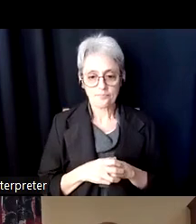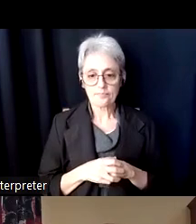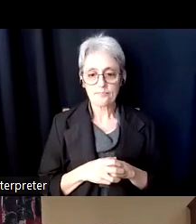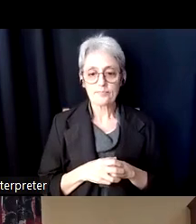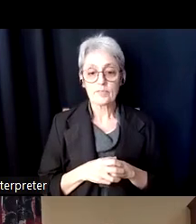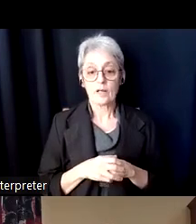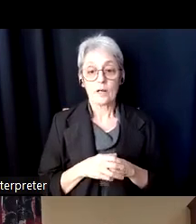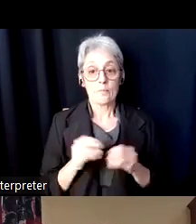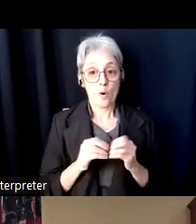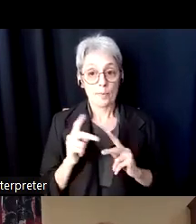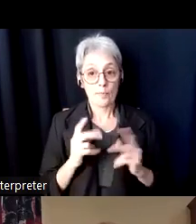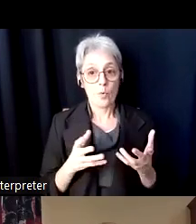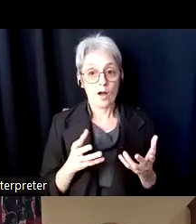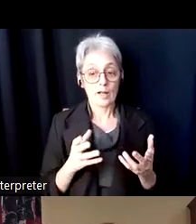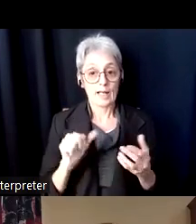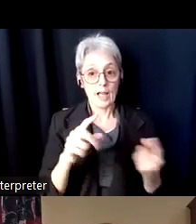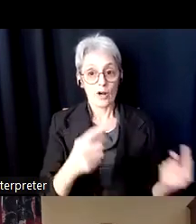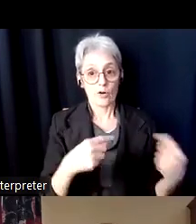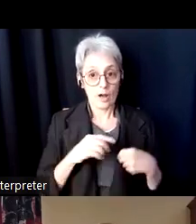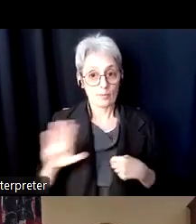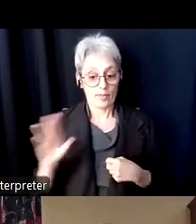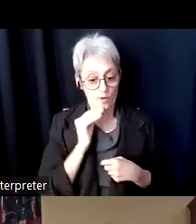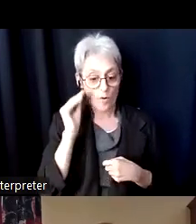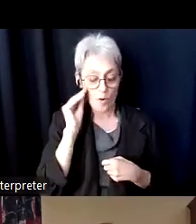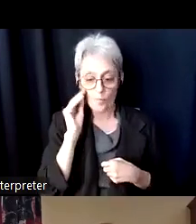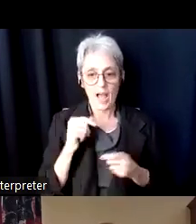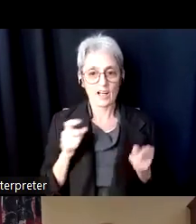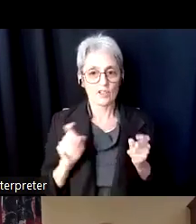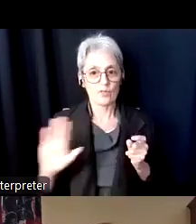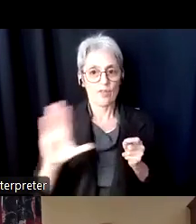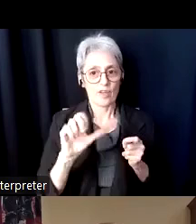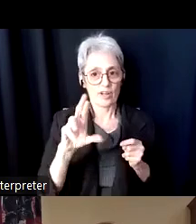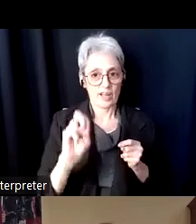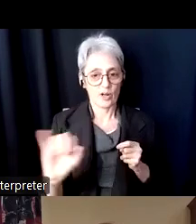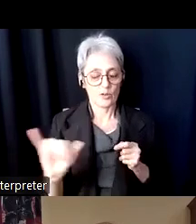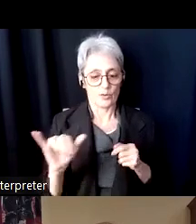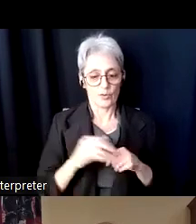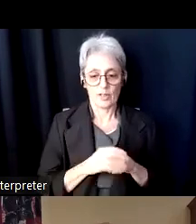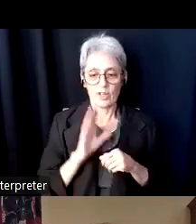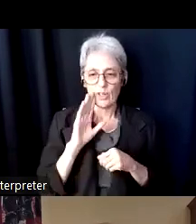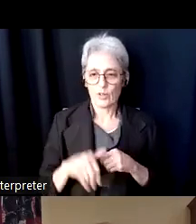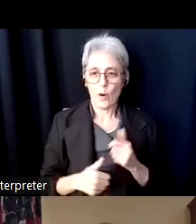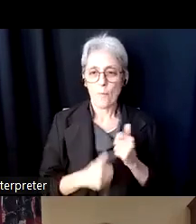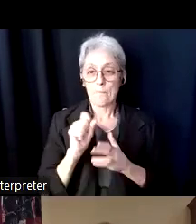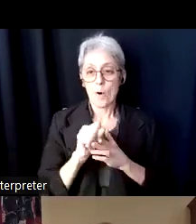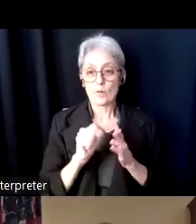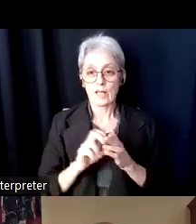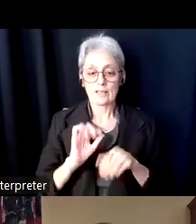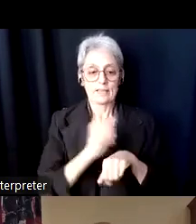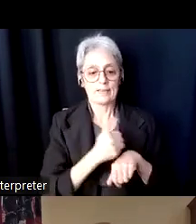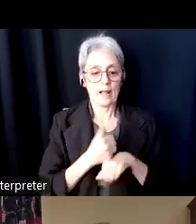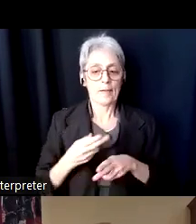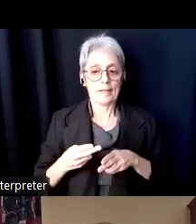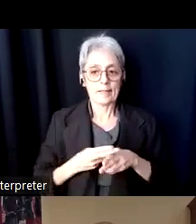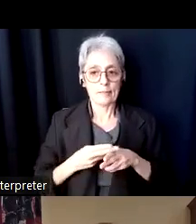have more control over their care. Also, as I think many of you know, majority of states created temporary emergency